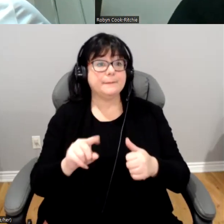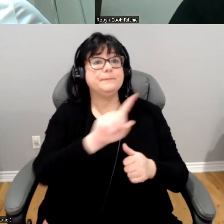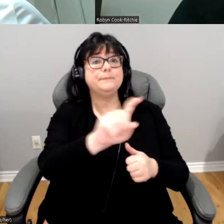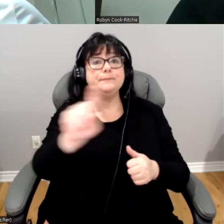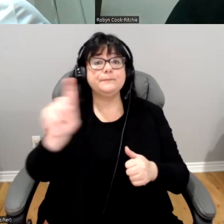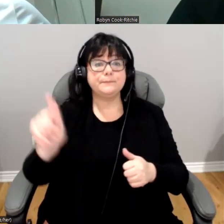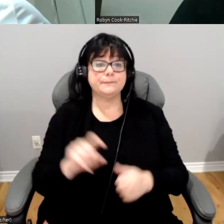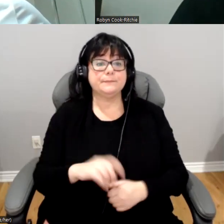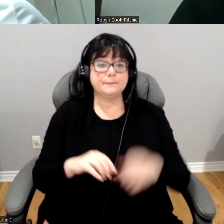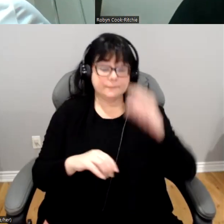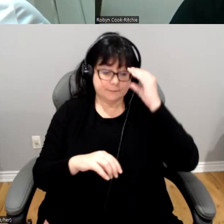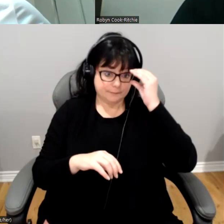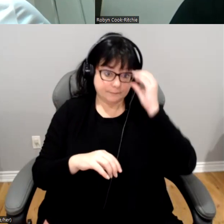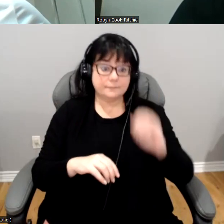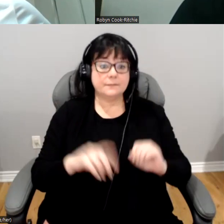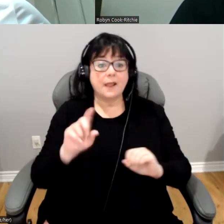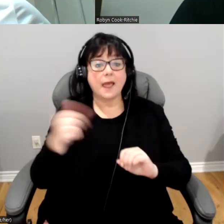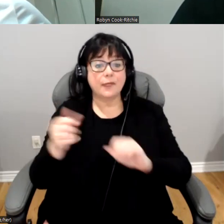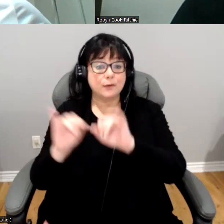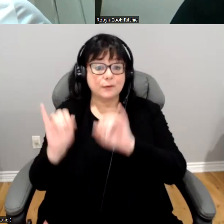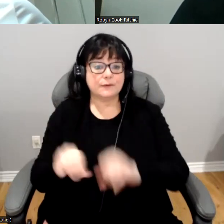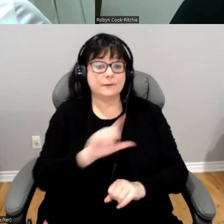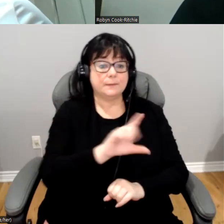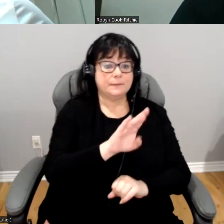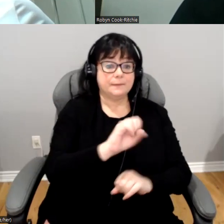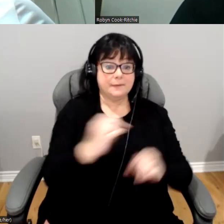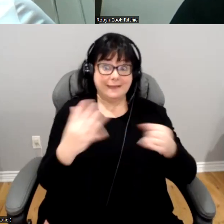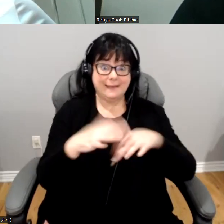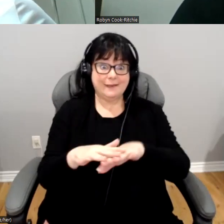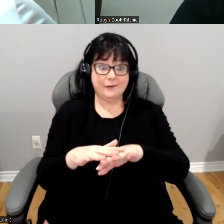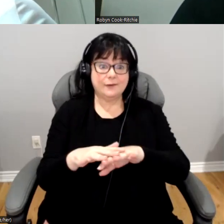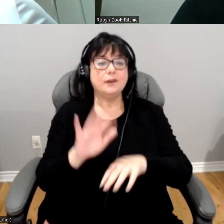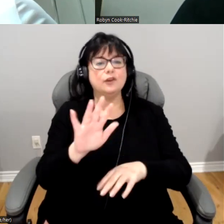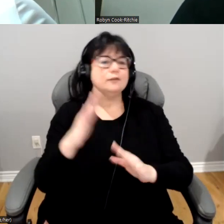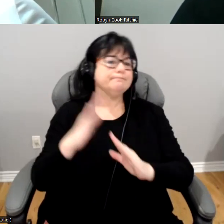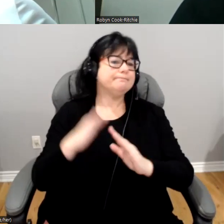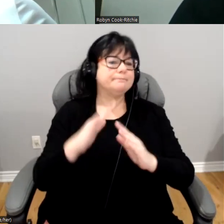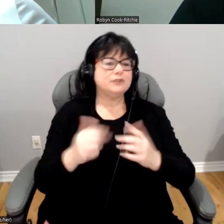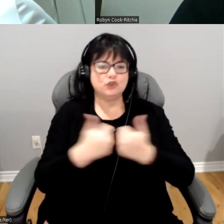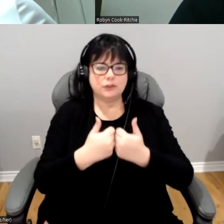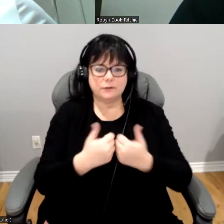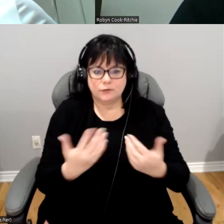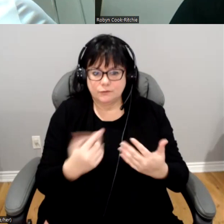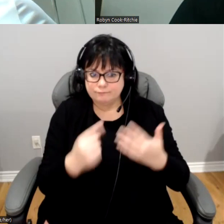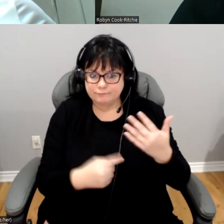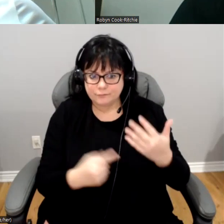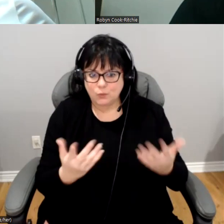integrating LBS into other systems? Melody, I'm going to bring it back to you.